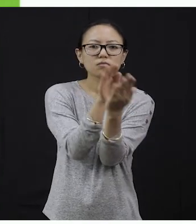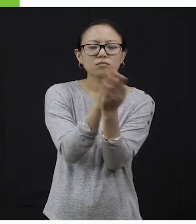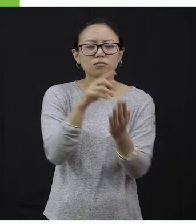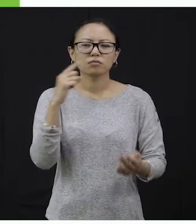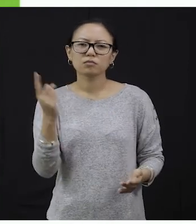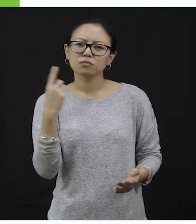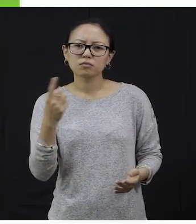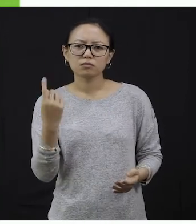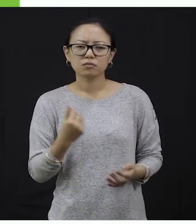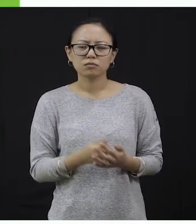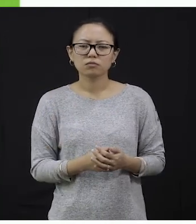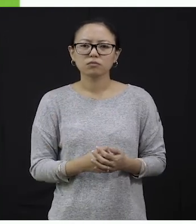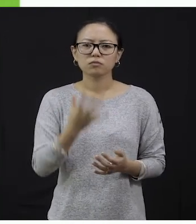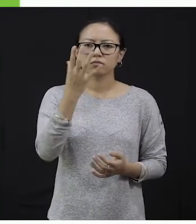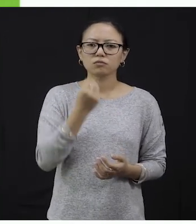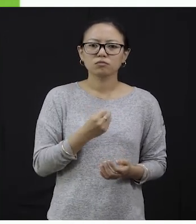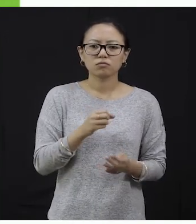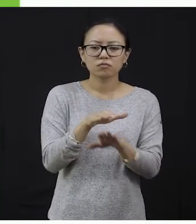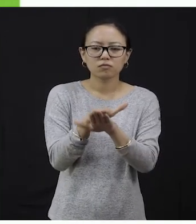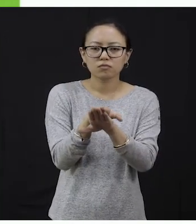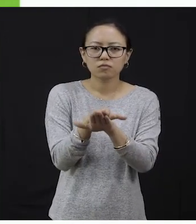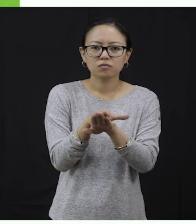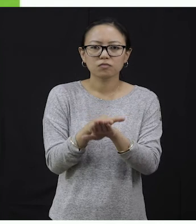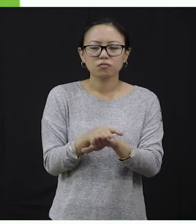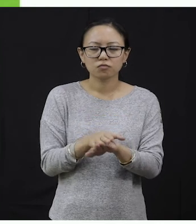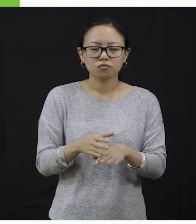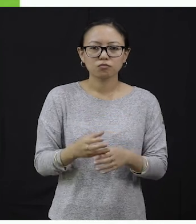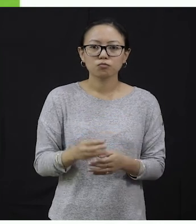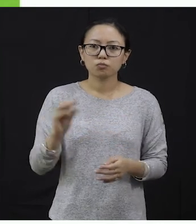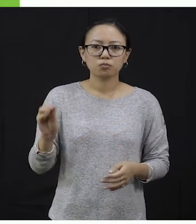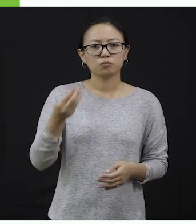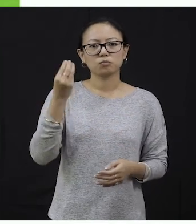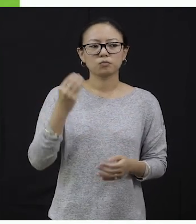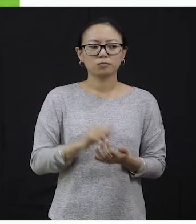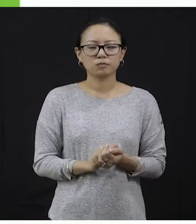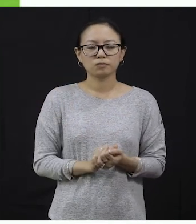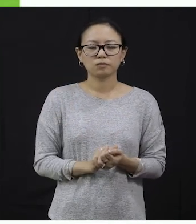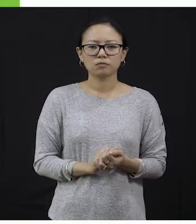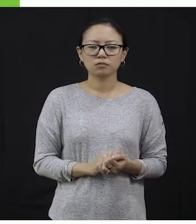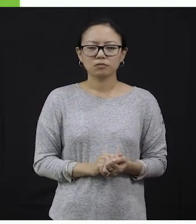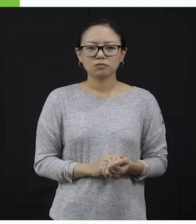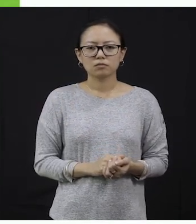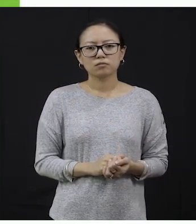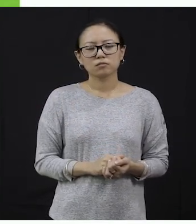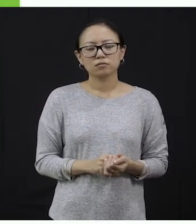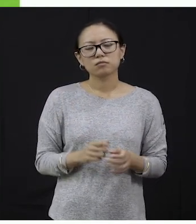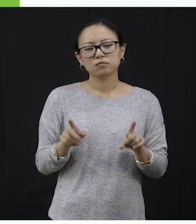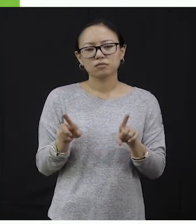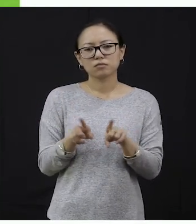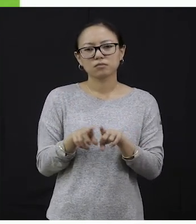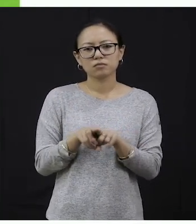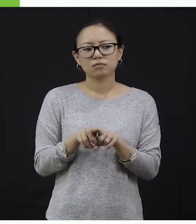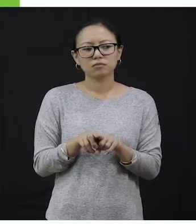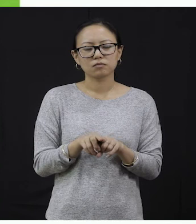you and I, we will always want anything which has a bigger number or has a bigger portion. So just like that, even